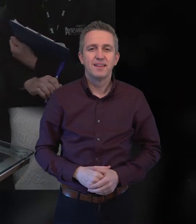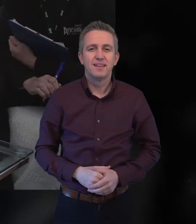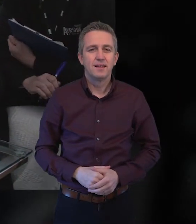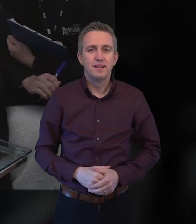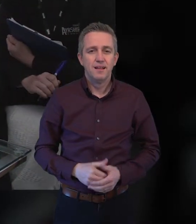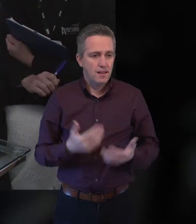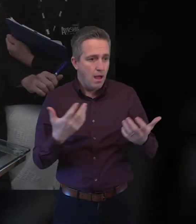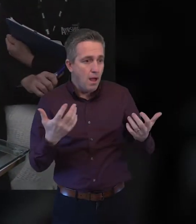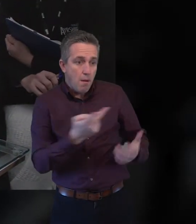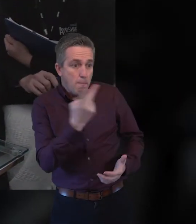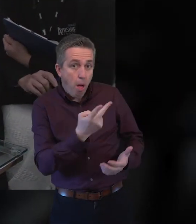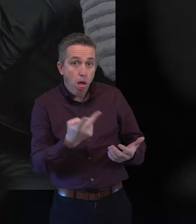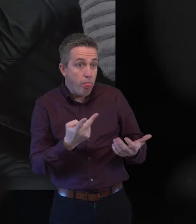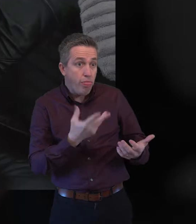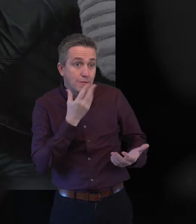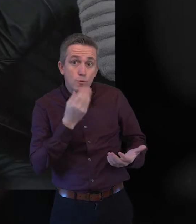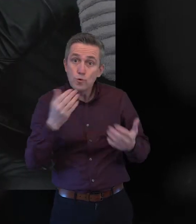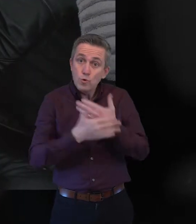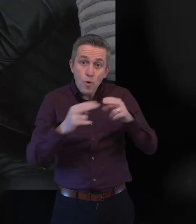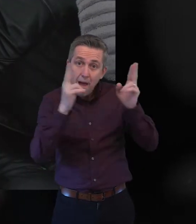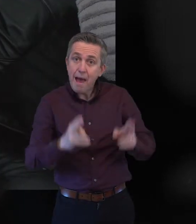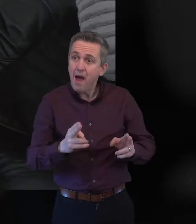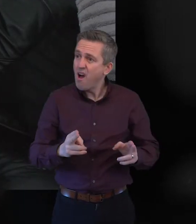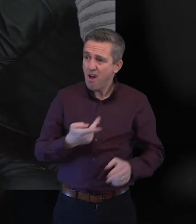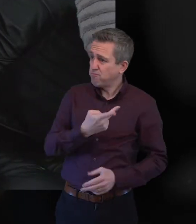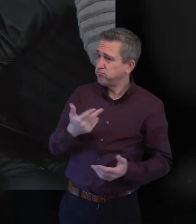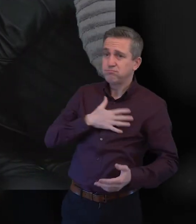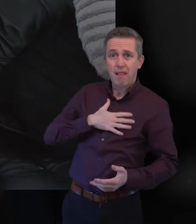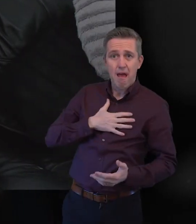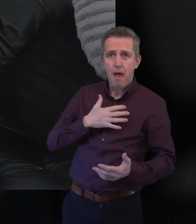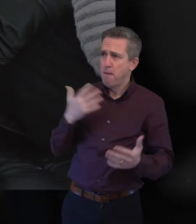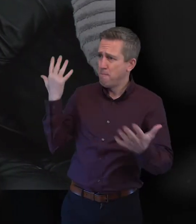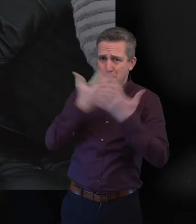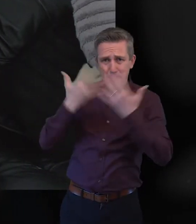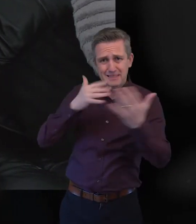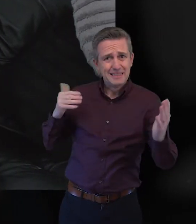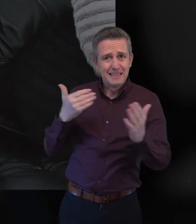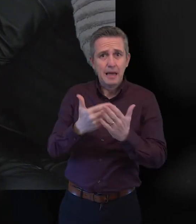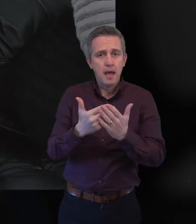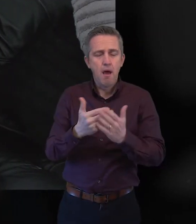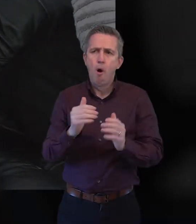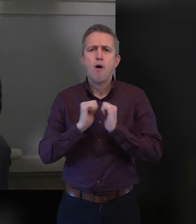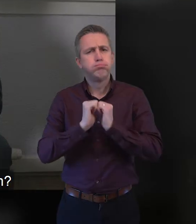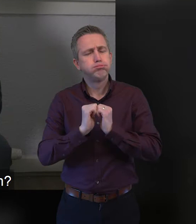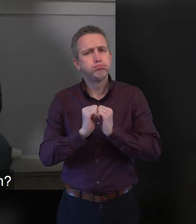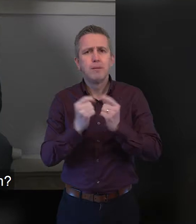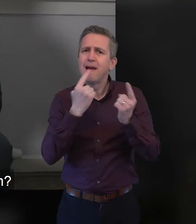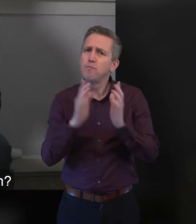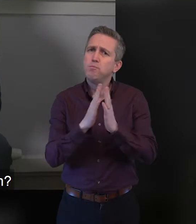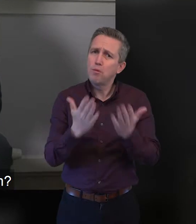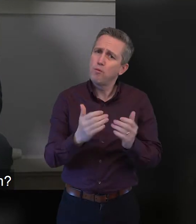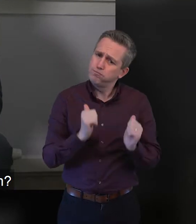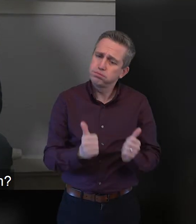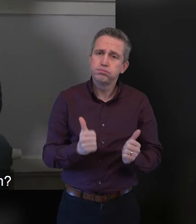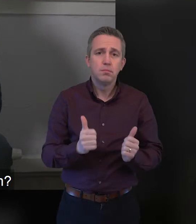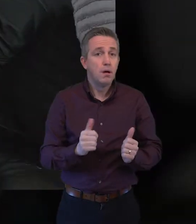So how's it all going? Are you settling in all right? Aye, it's been good. Yeah, fine. Pretty full on. Handbook's been a good help. And what about the neighbours? Have